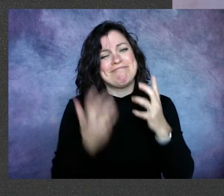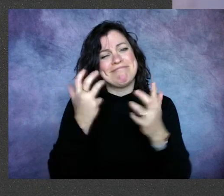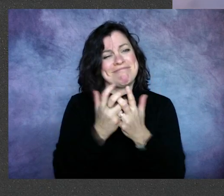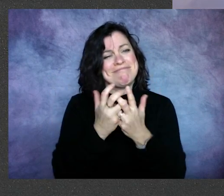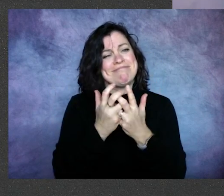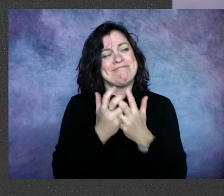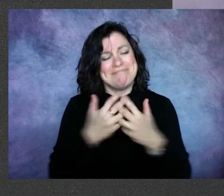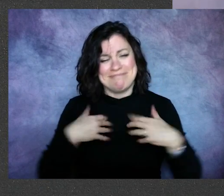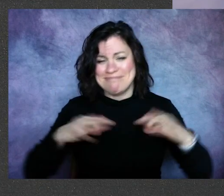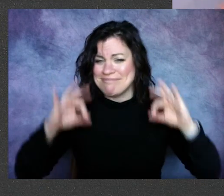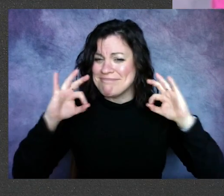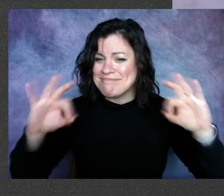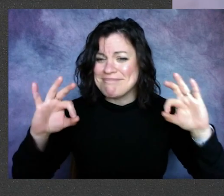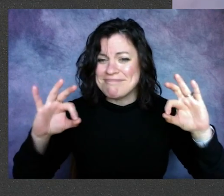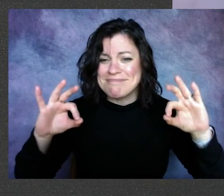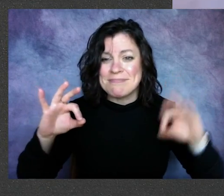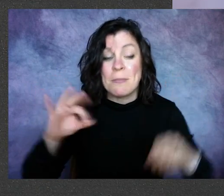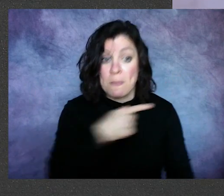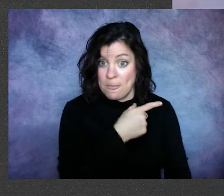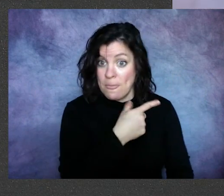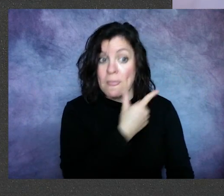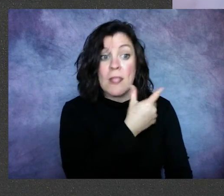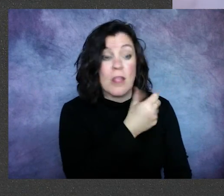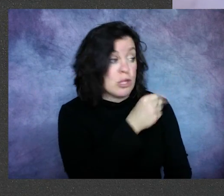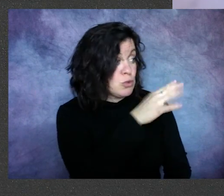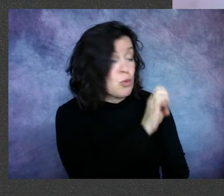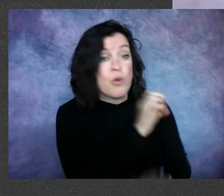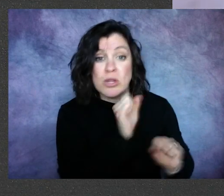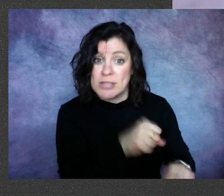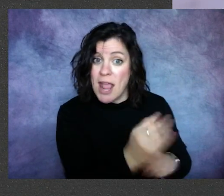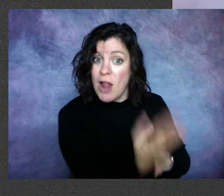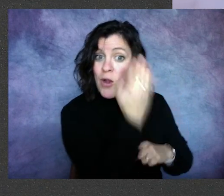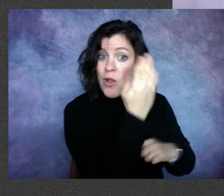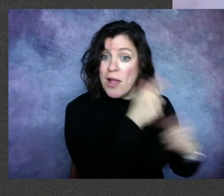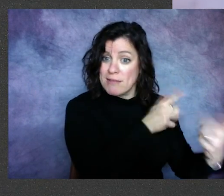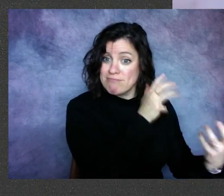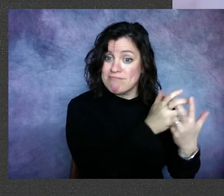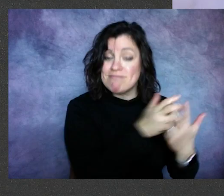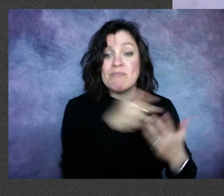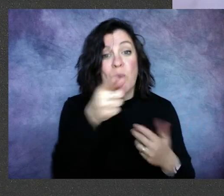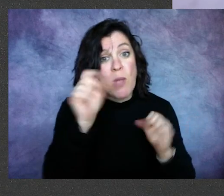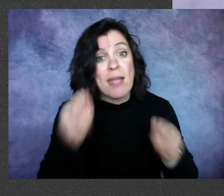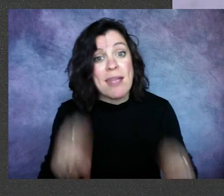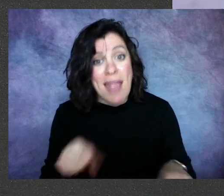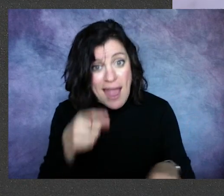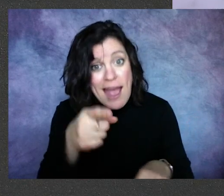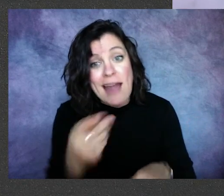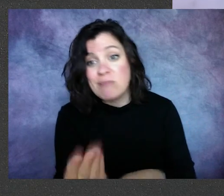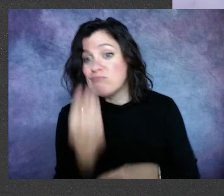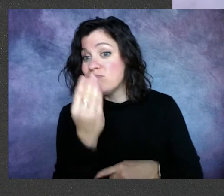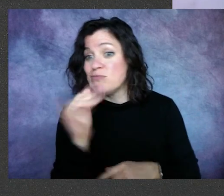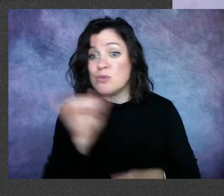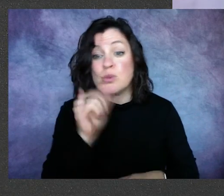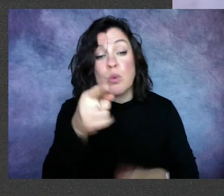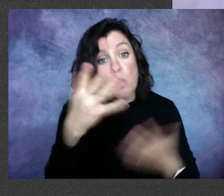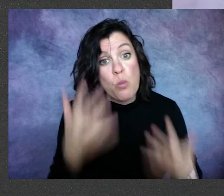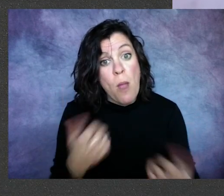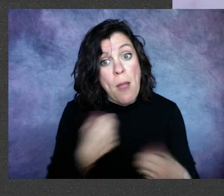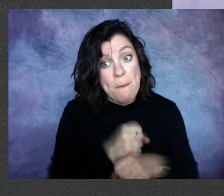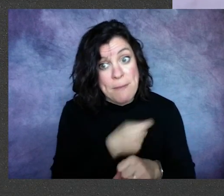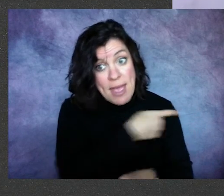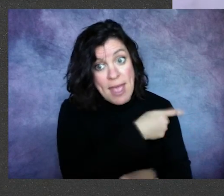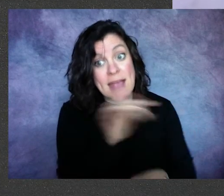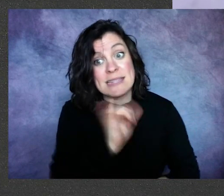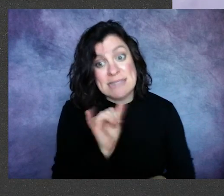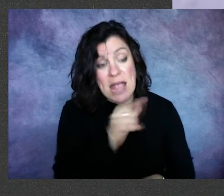right. And George can do it, and so can you at home. It's fun to make one of these. Just grab a mirror, decorate